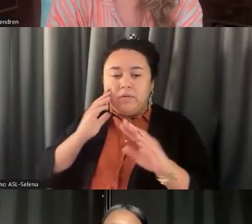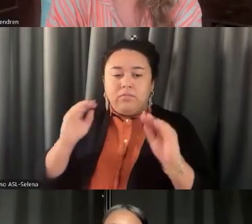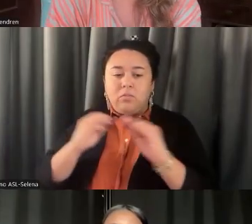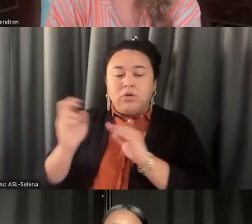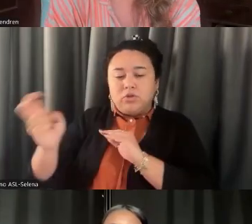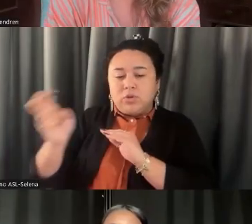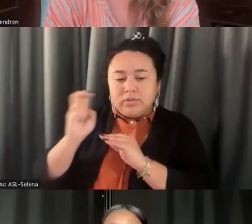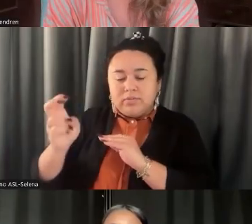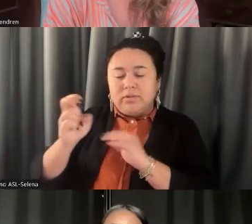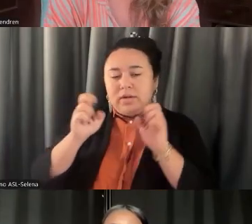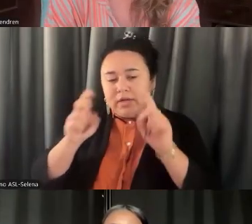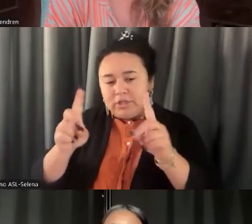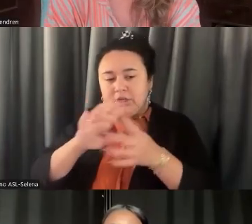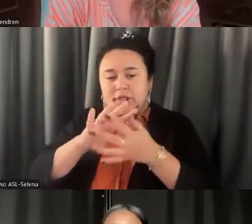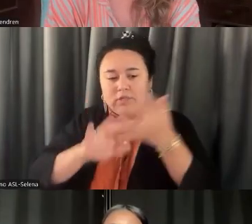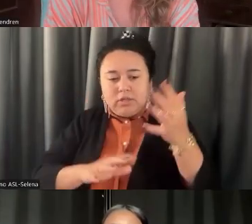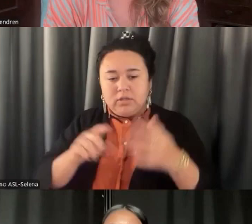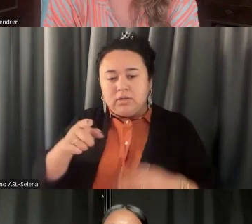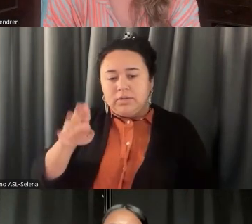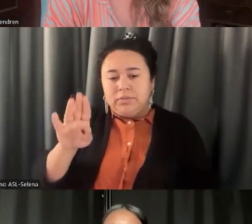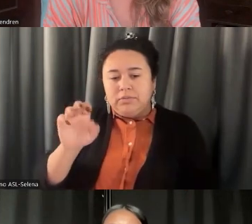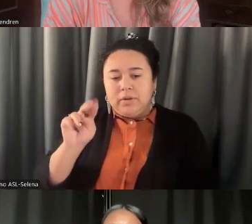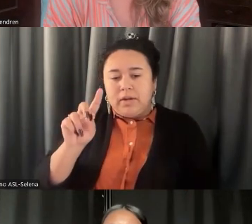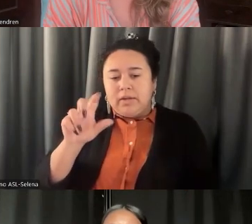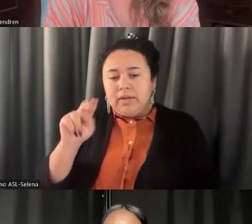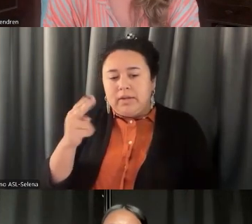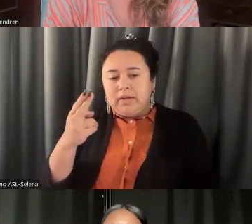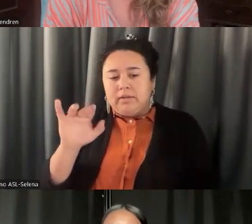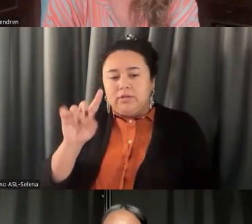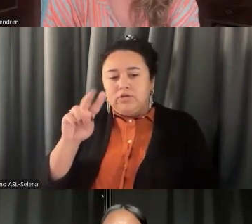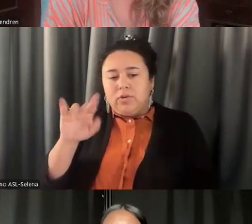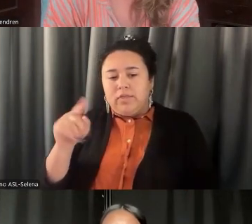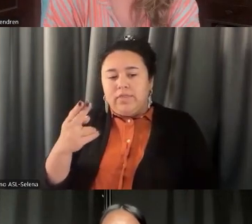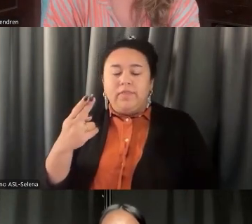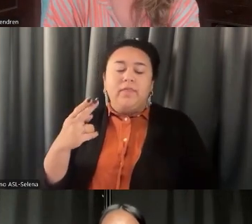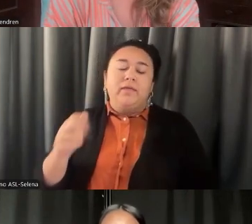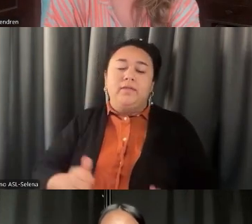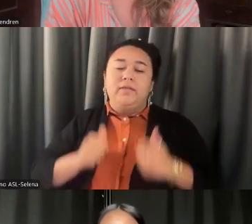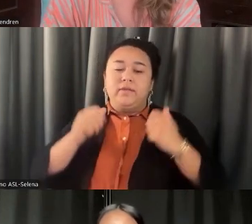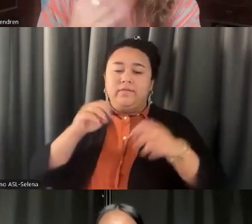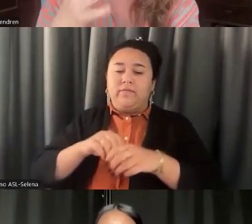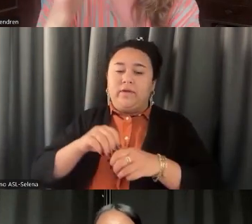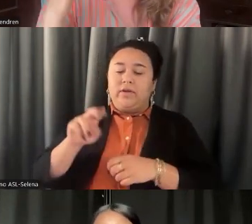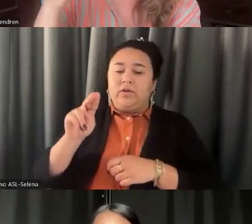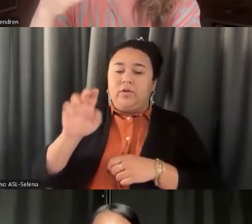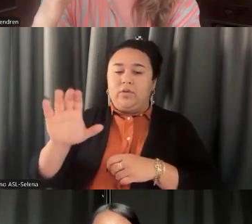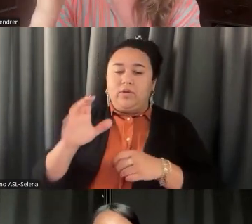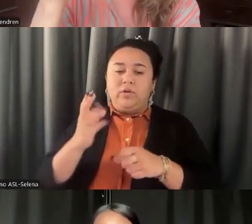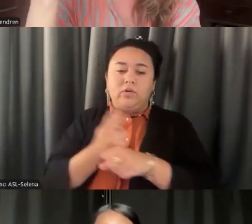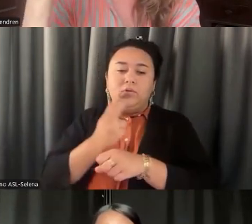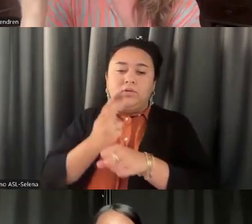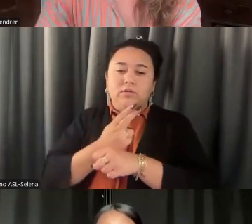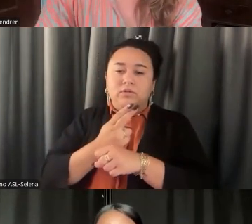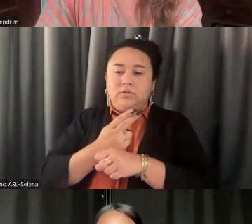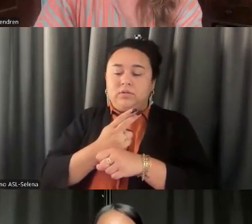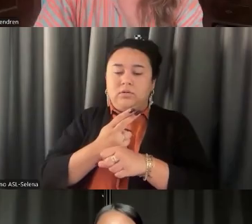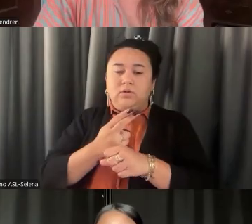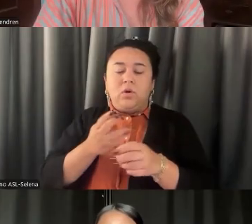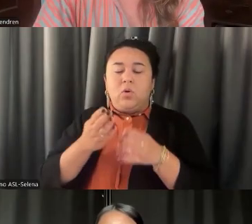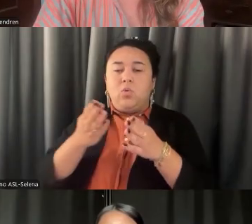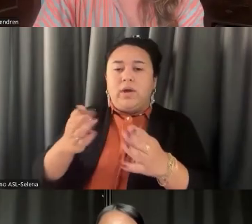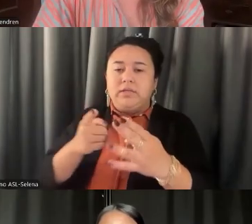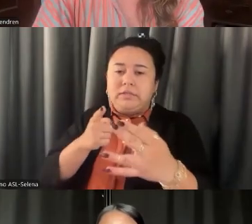transportation, education, and so on. So this is Brendan Hildreth, who lives in North Carolina, who uses it as a kind of opening, sharp end of the wedge to talk